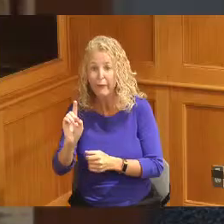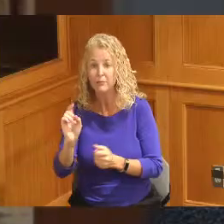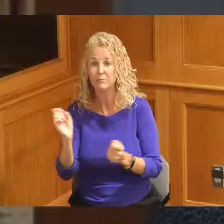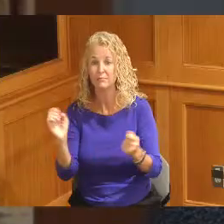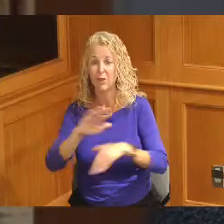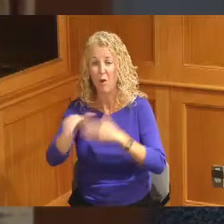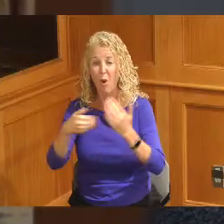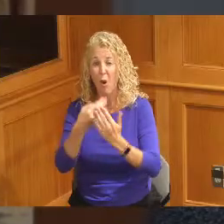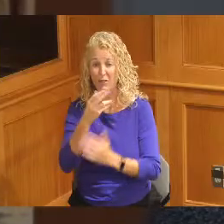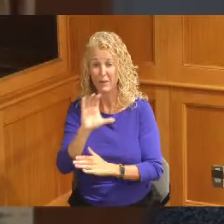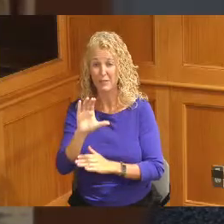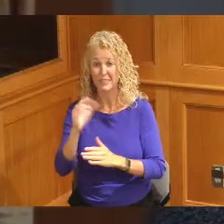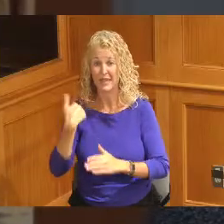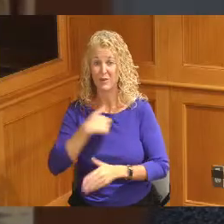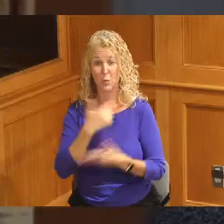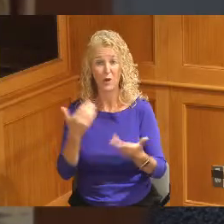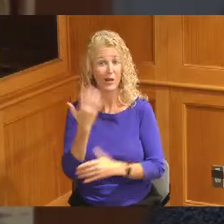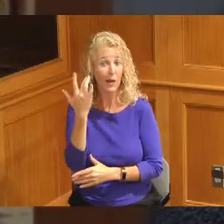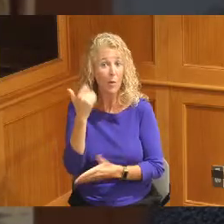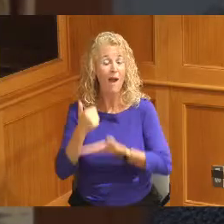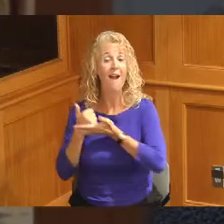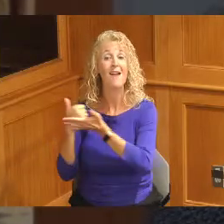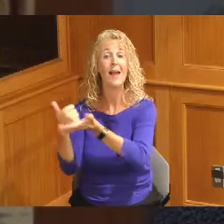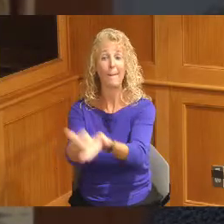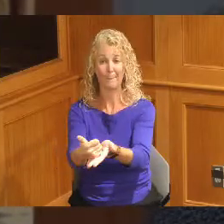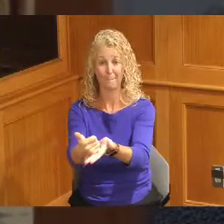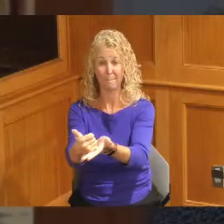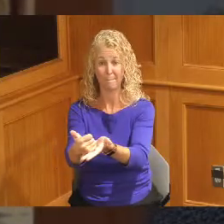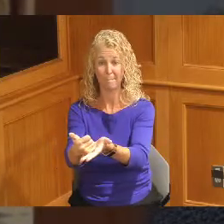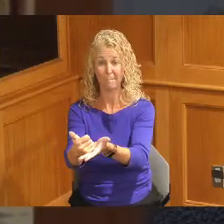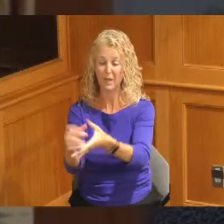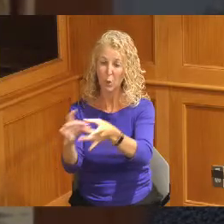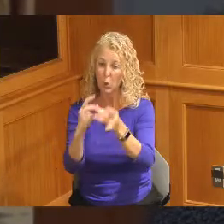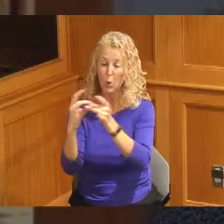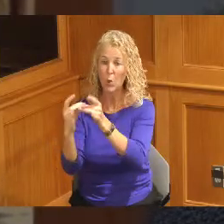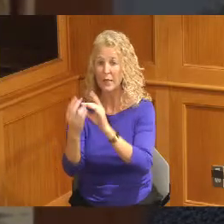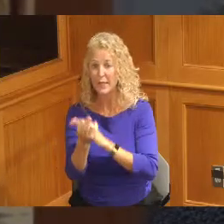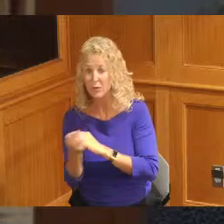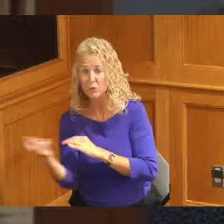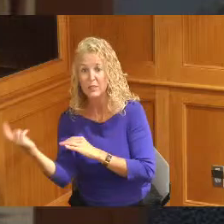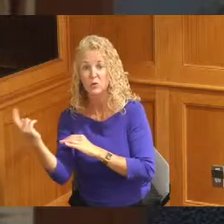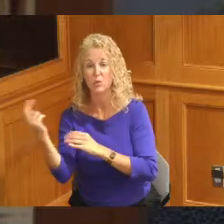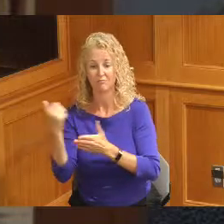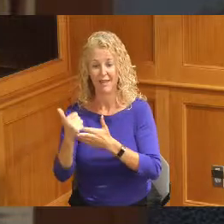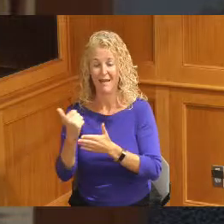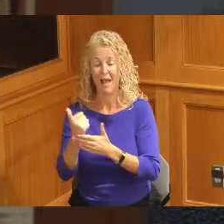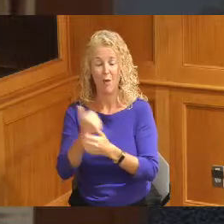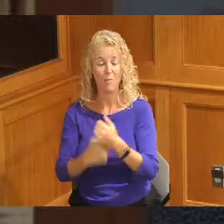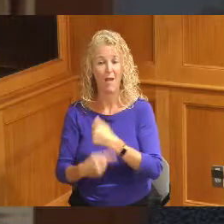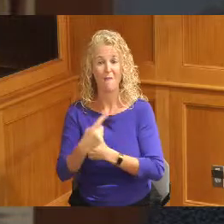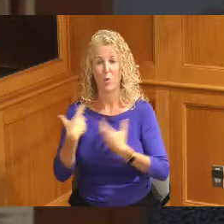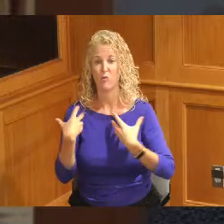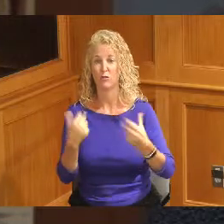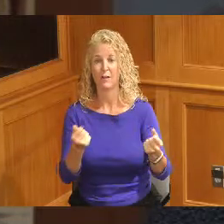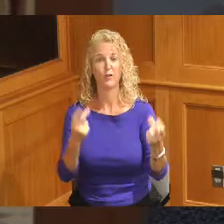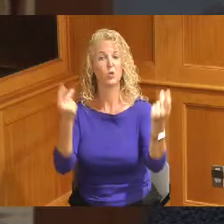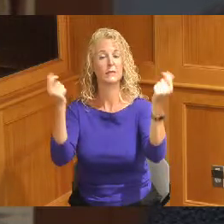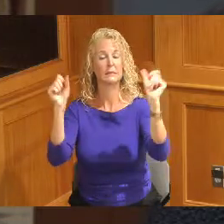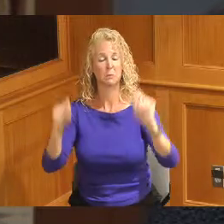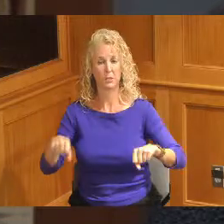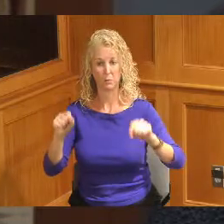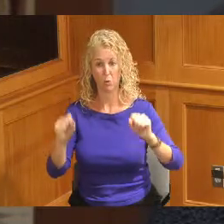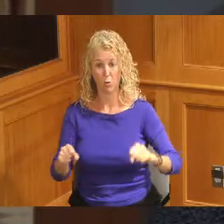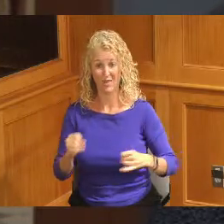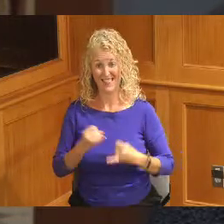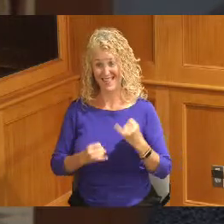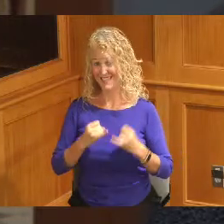County is here to help, and we're here to coordinate external resources as they come in and try to help our residents recover as fast as possible. And